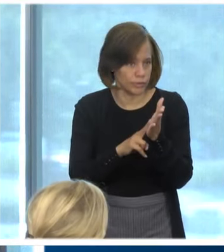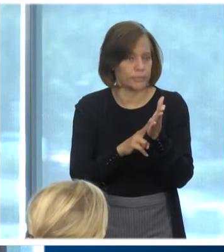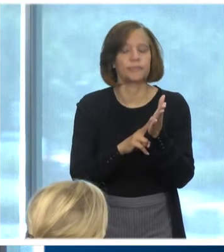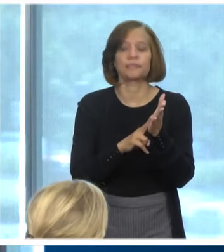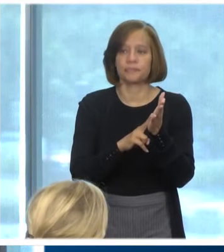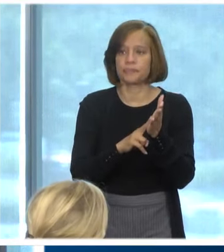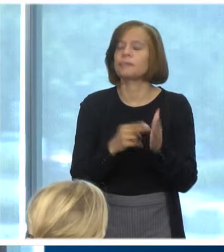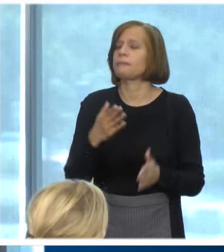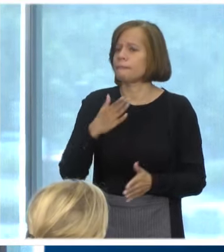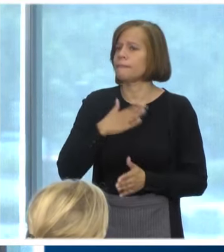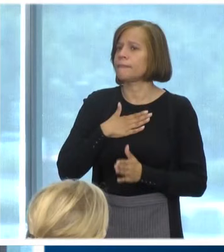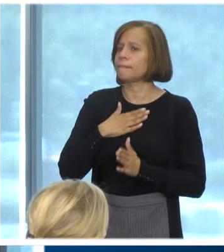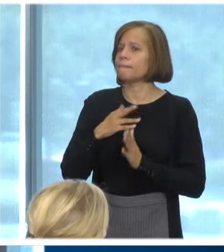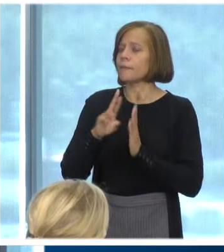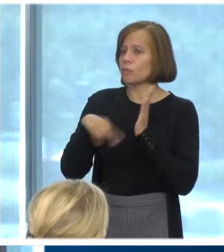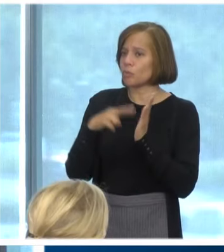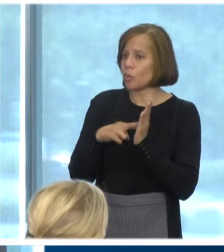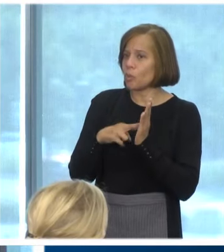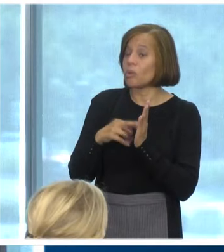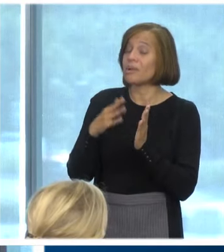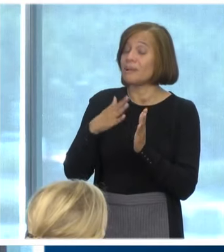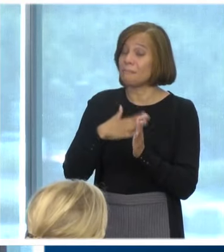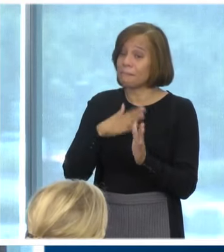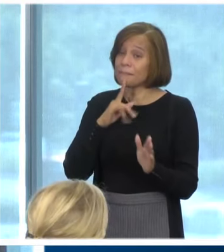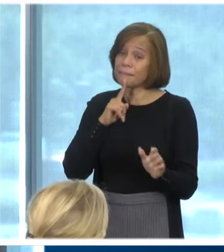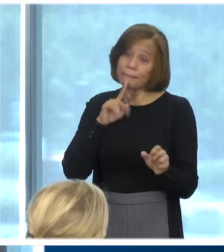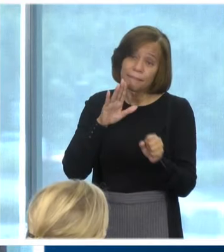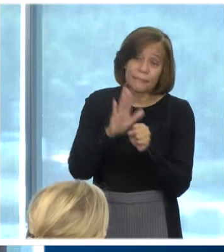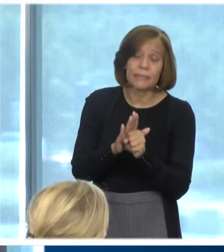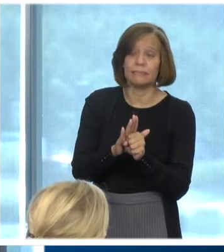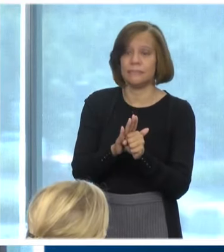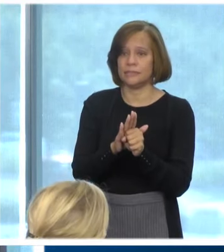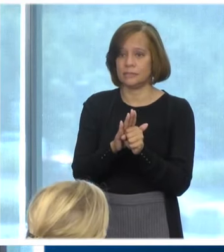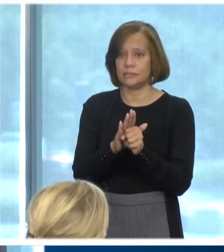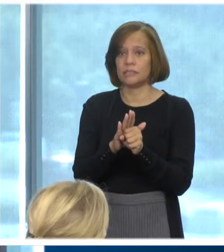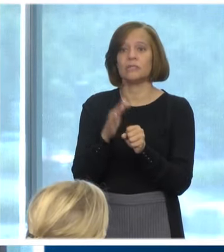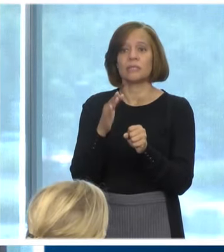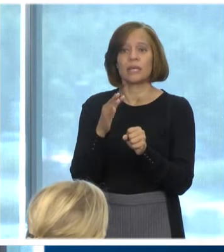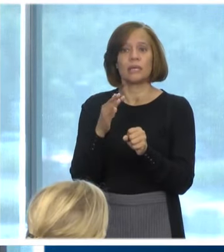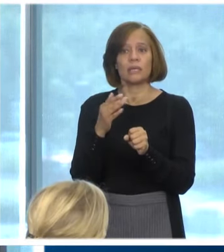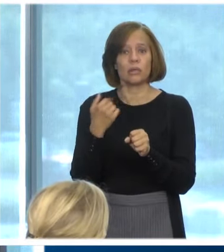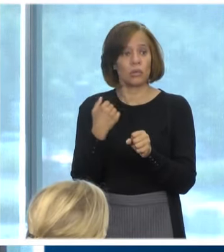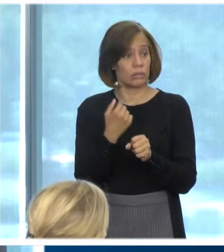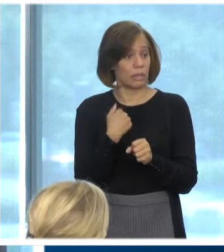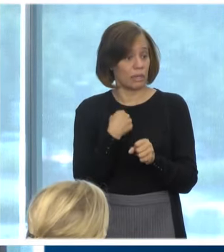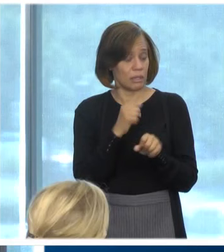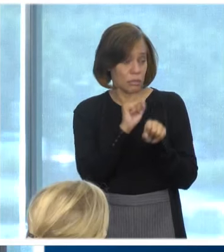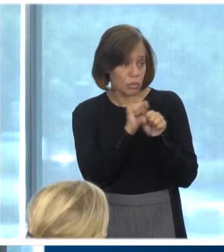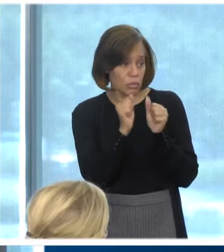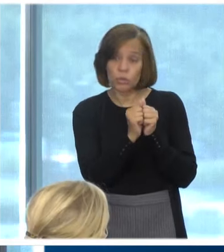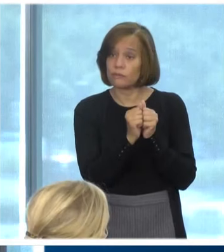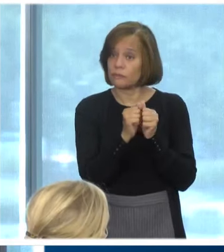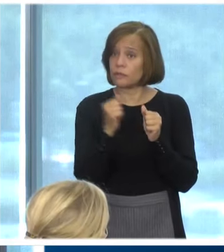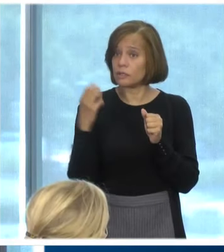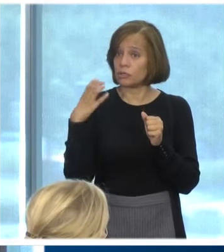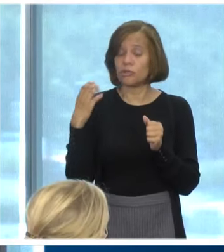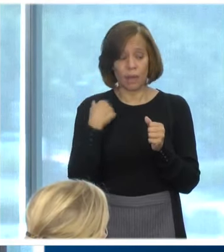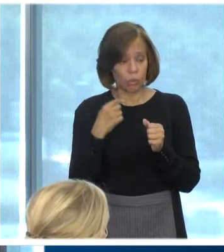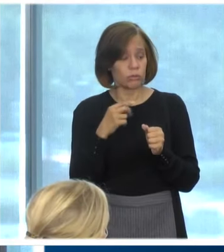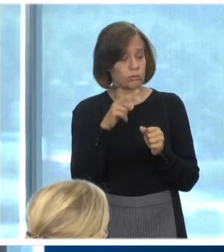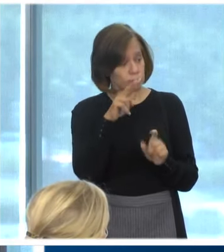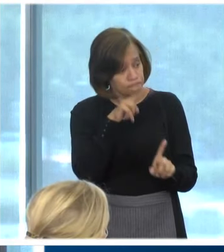It is my role and my commitment to oversee the chief in his implementation of the changes and